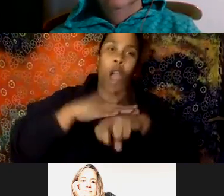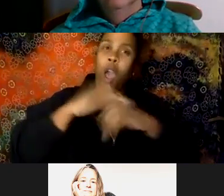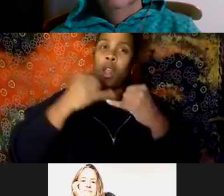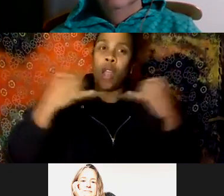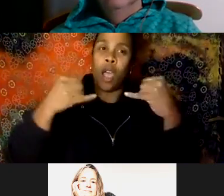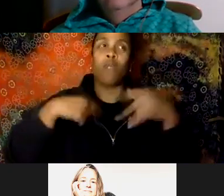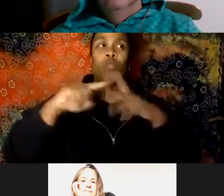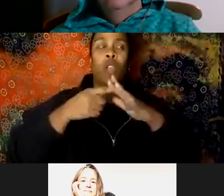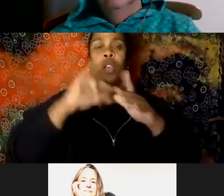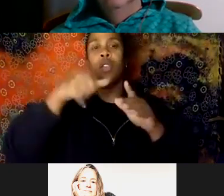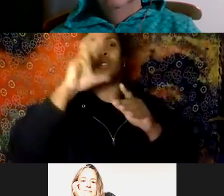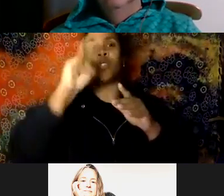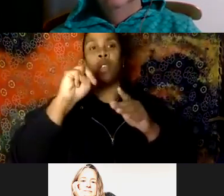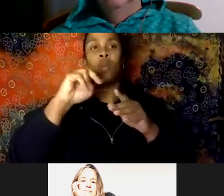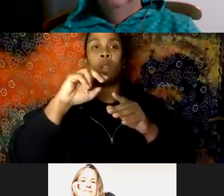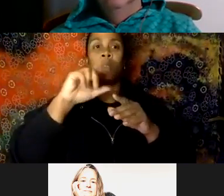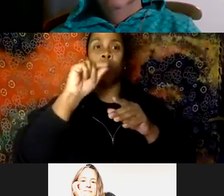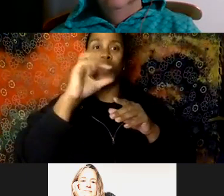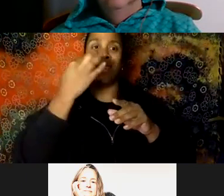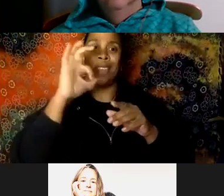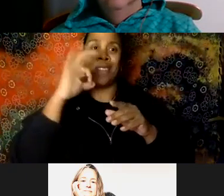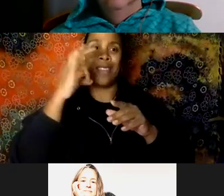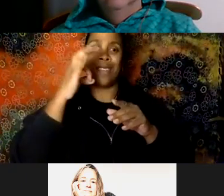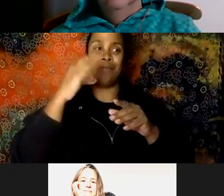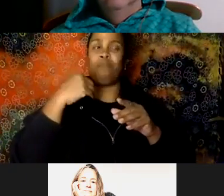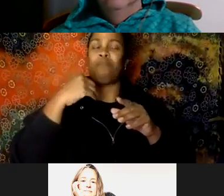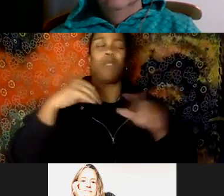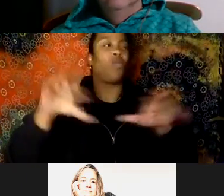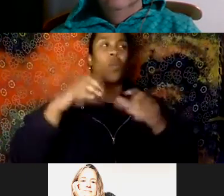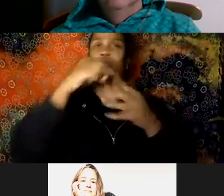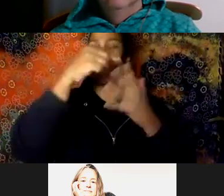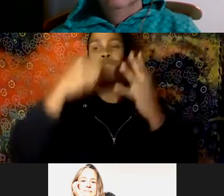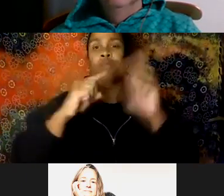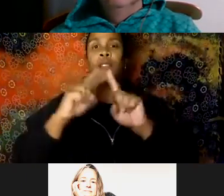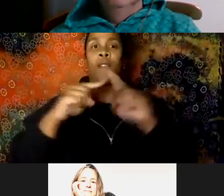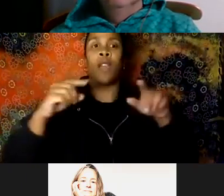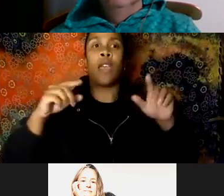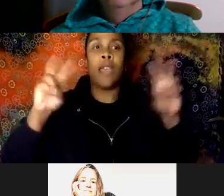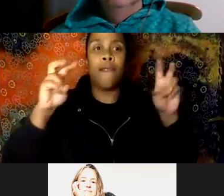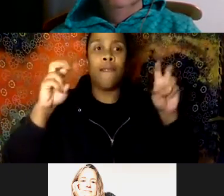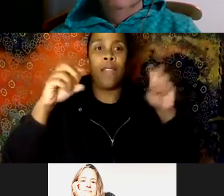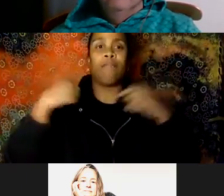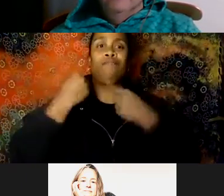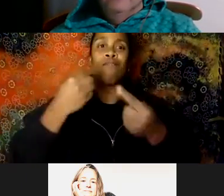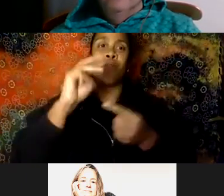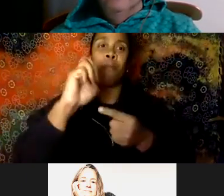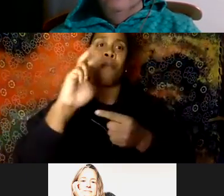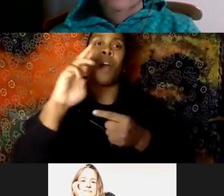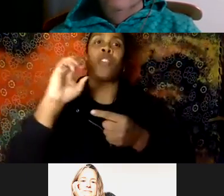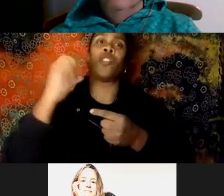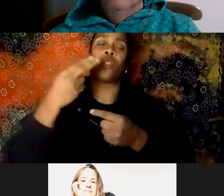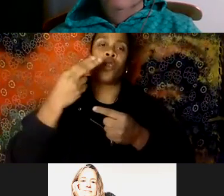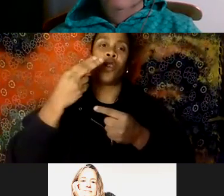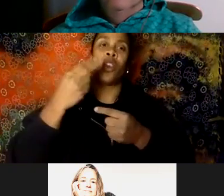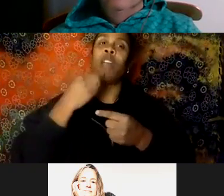January of 2019, and we've been doing a lot of different events online since March. So thanks so much for joining us here. We have people joining us from all